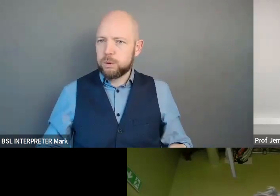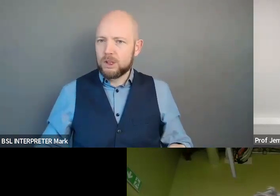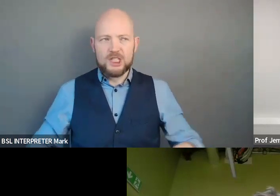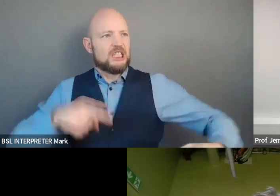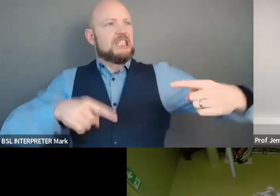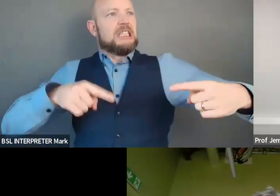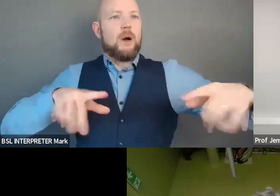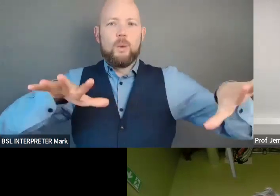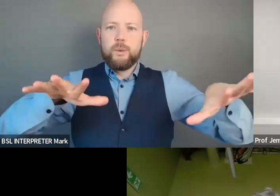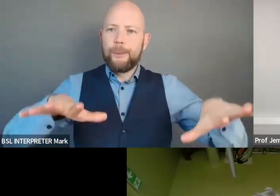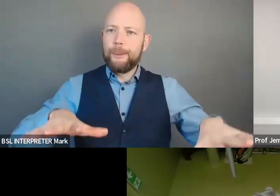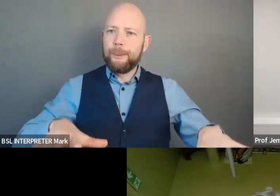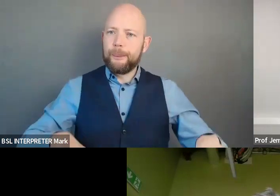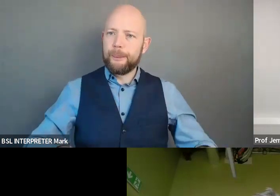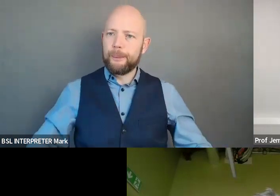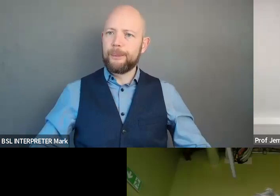at each other a little bit.